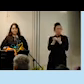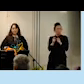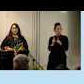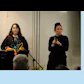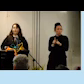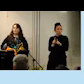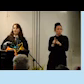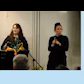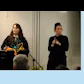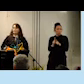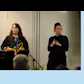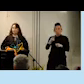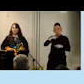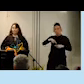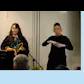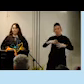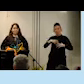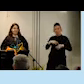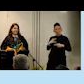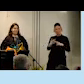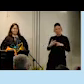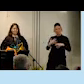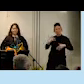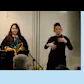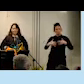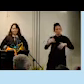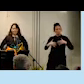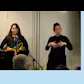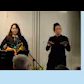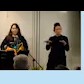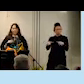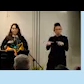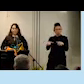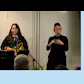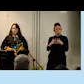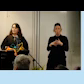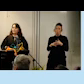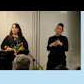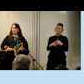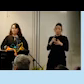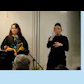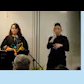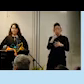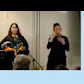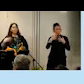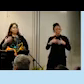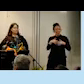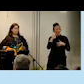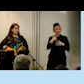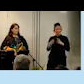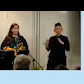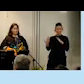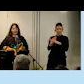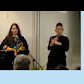improving sleep. And we're going to adapt it for a chronic pain population. So we want to determine whether this intervention can